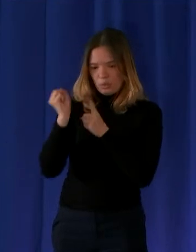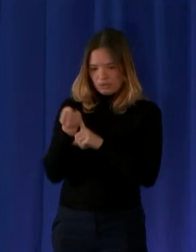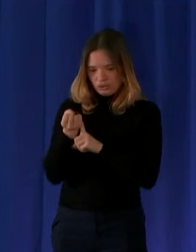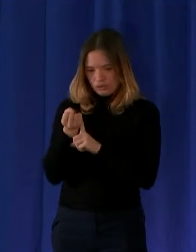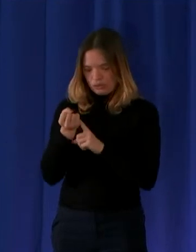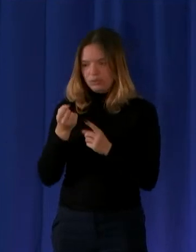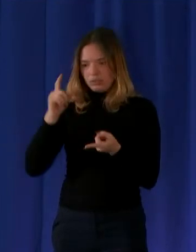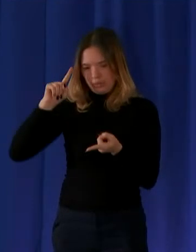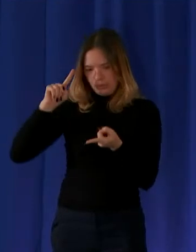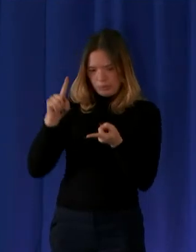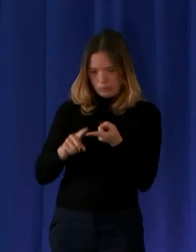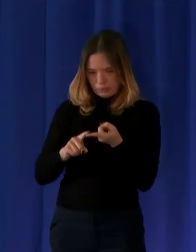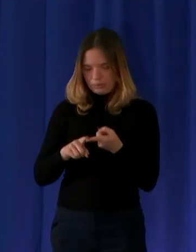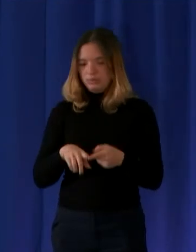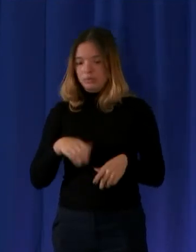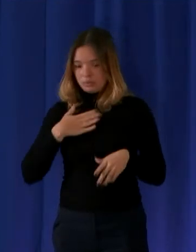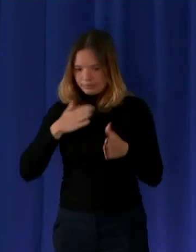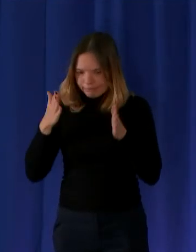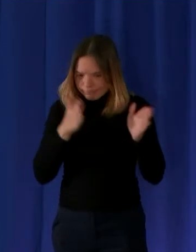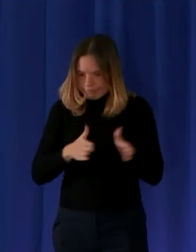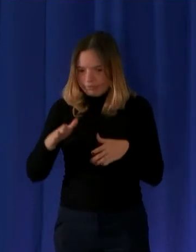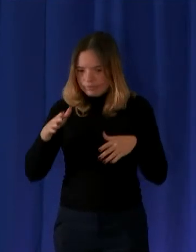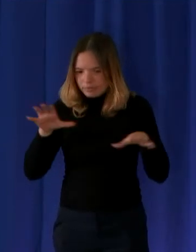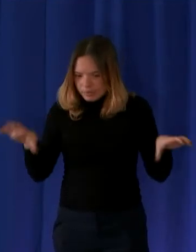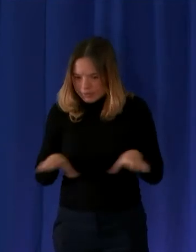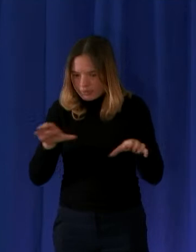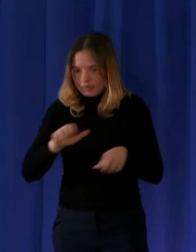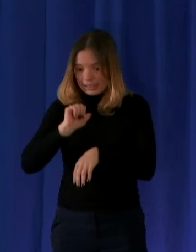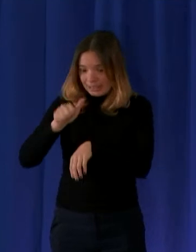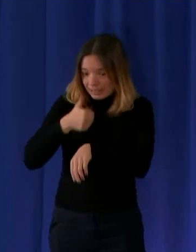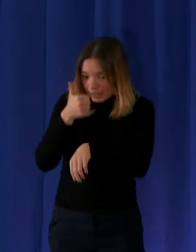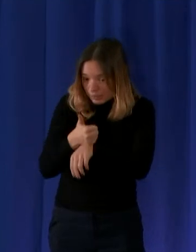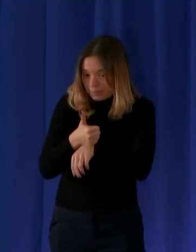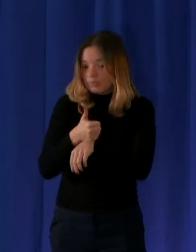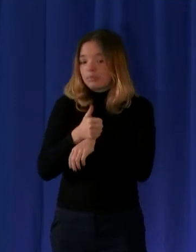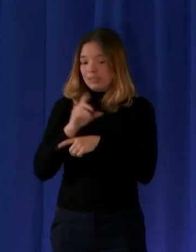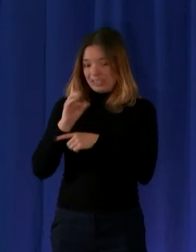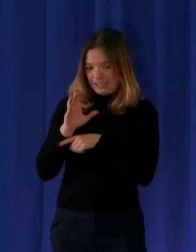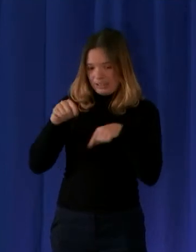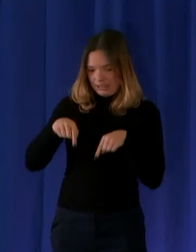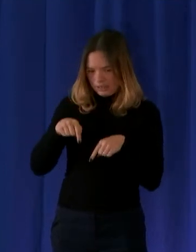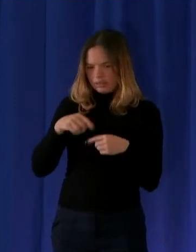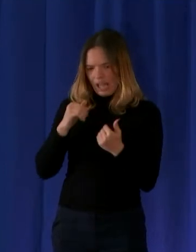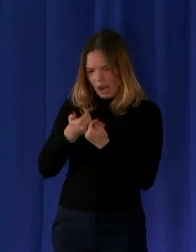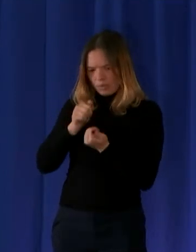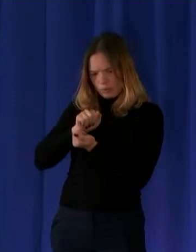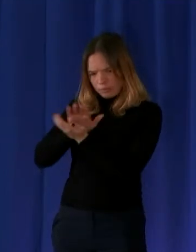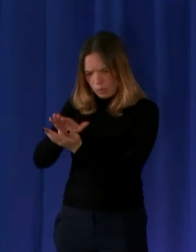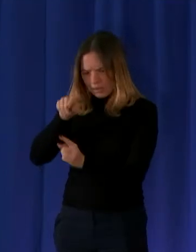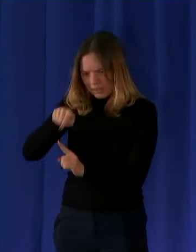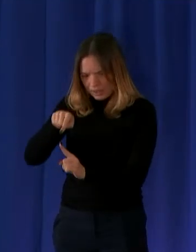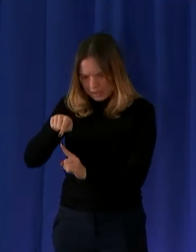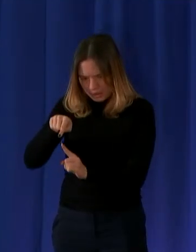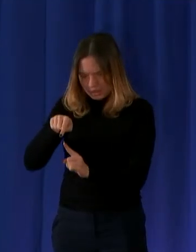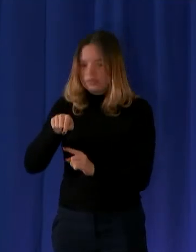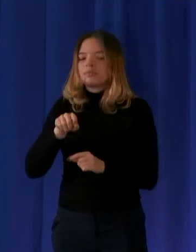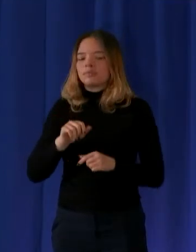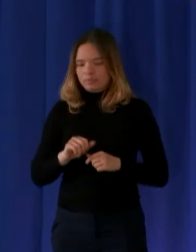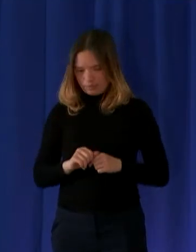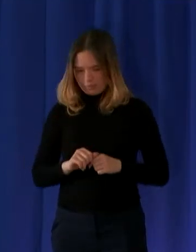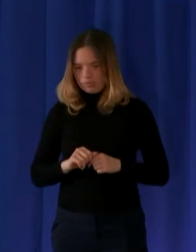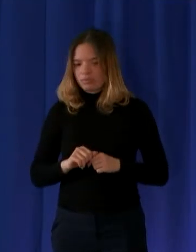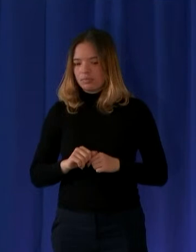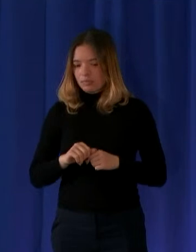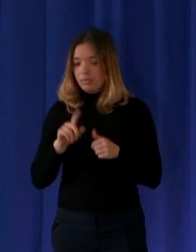plan we put in place in December to address Omicron. But first, I'm just going to ask